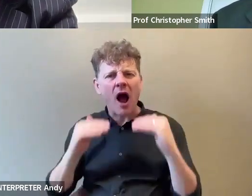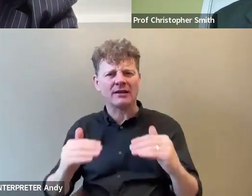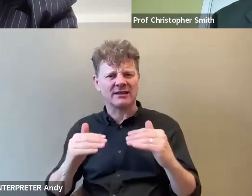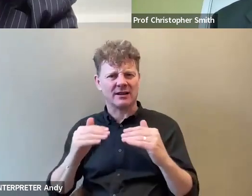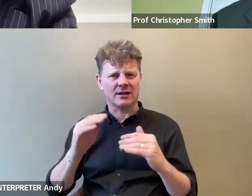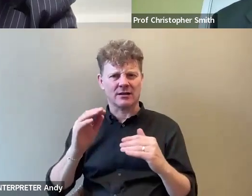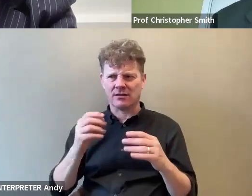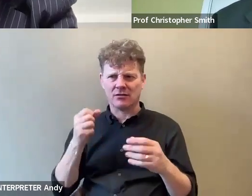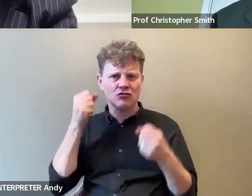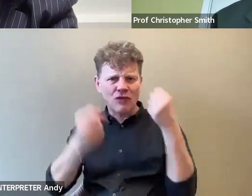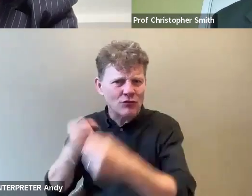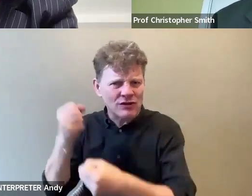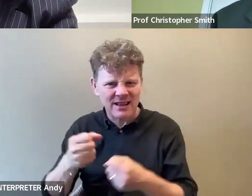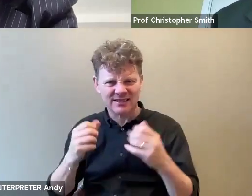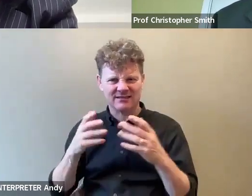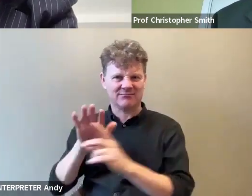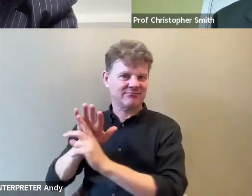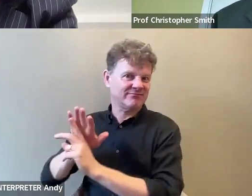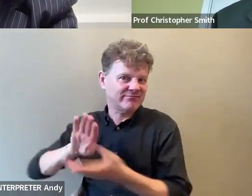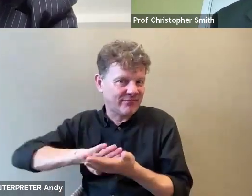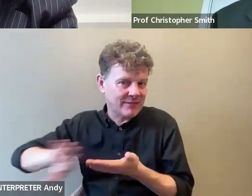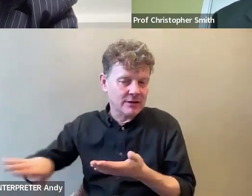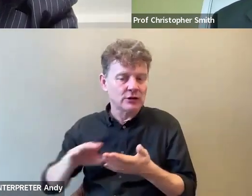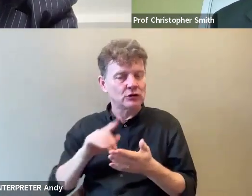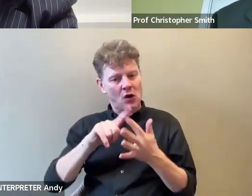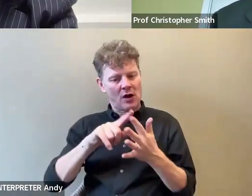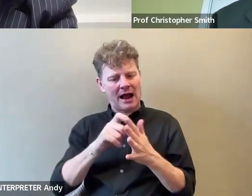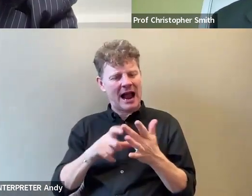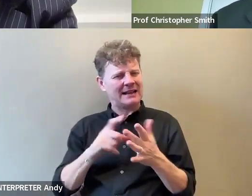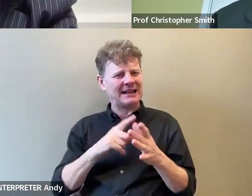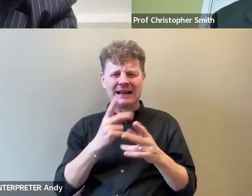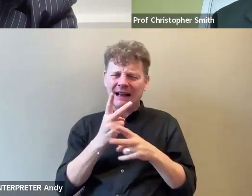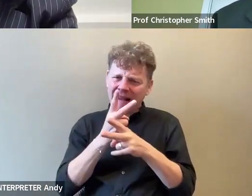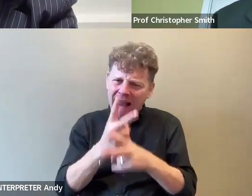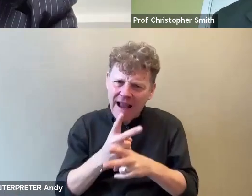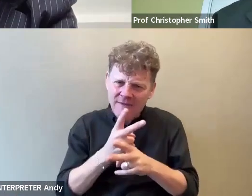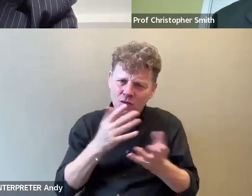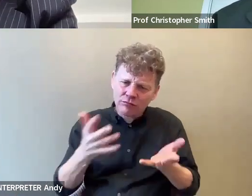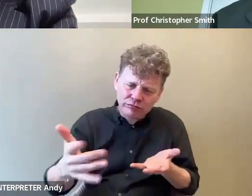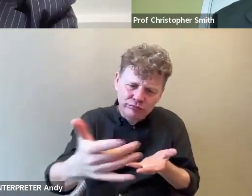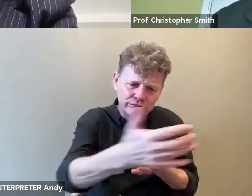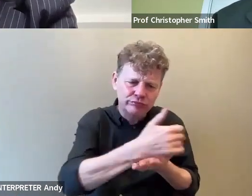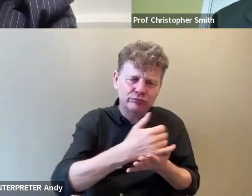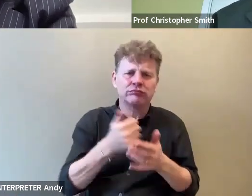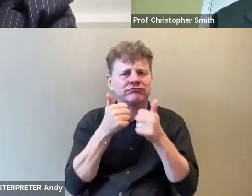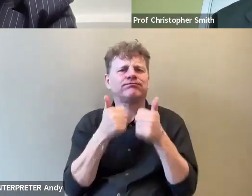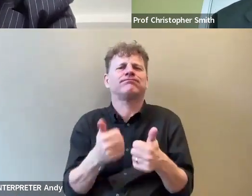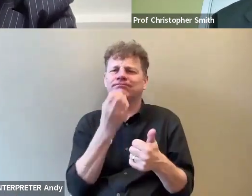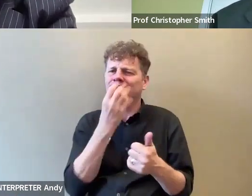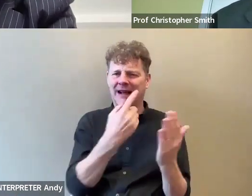way that you have so caringly and thoughtfully gathered evidence that we can use to think about how